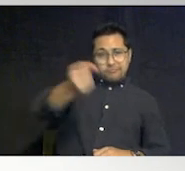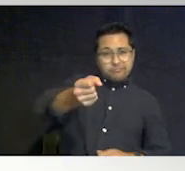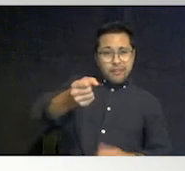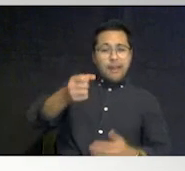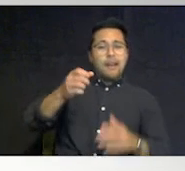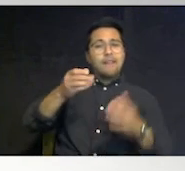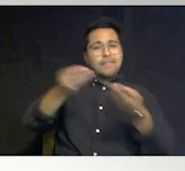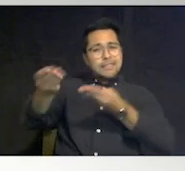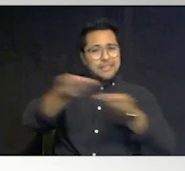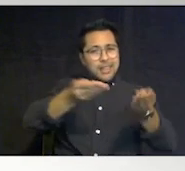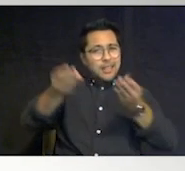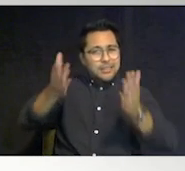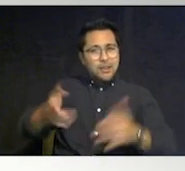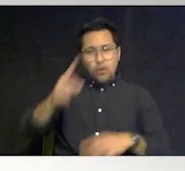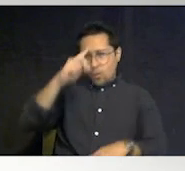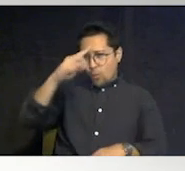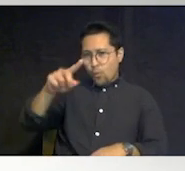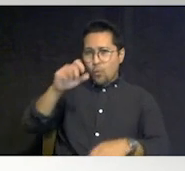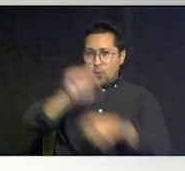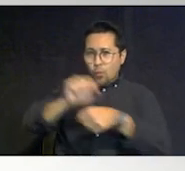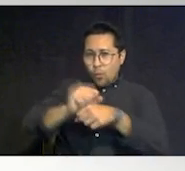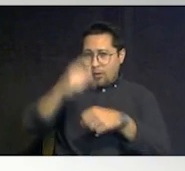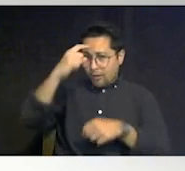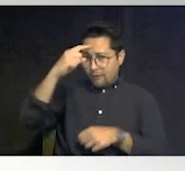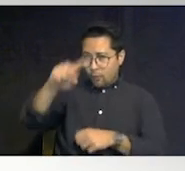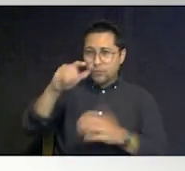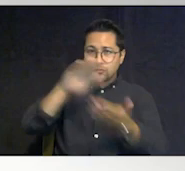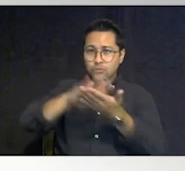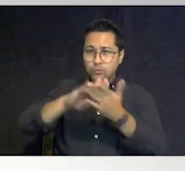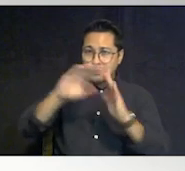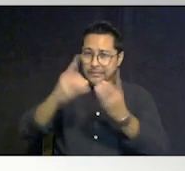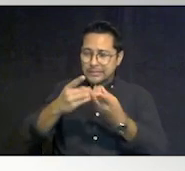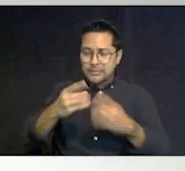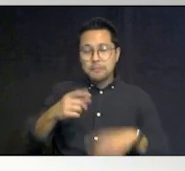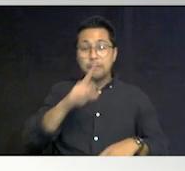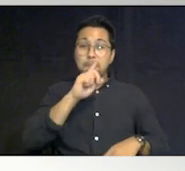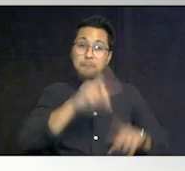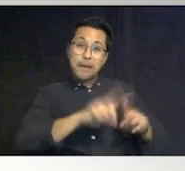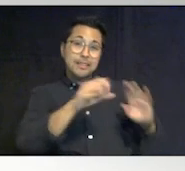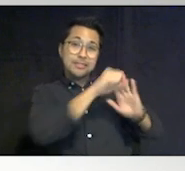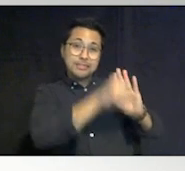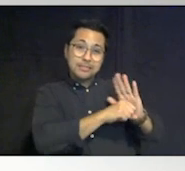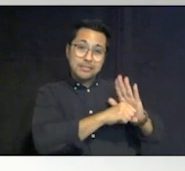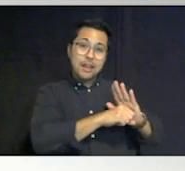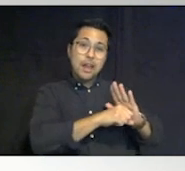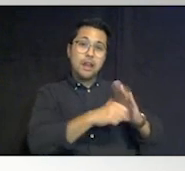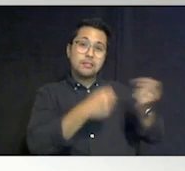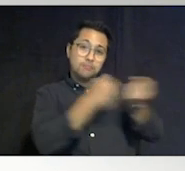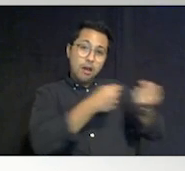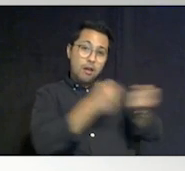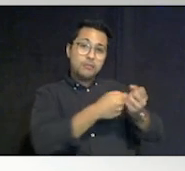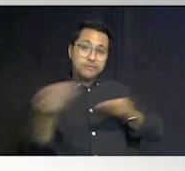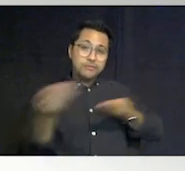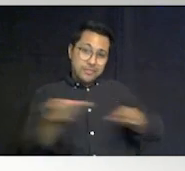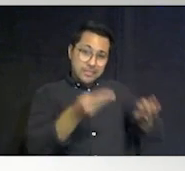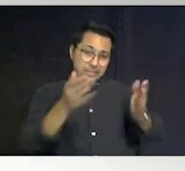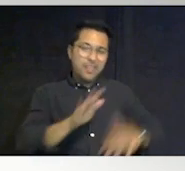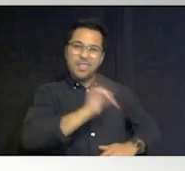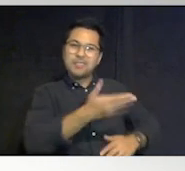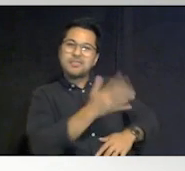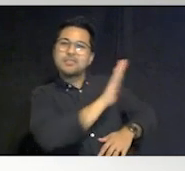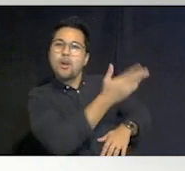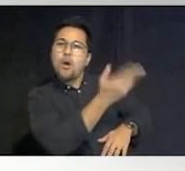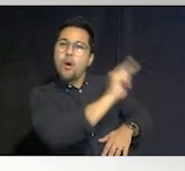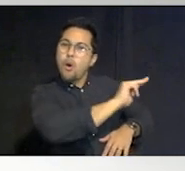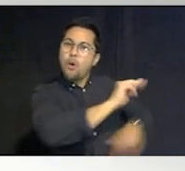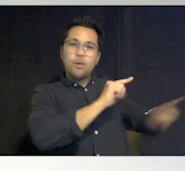school district. I'm not sure that's been our practice, but state-sponsored facilitation would be its own process. The facilitator would not